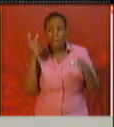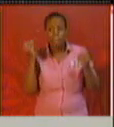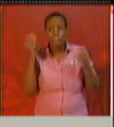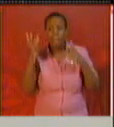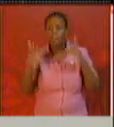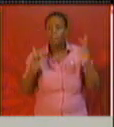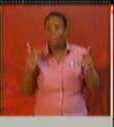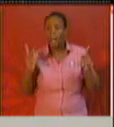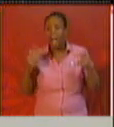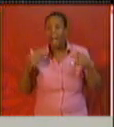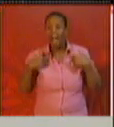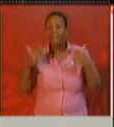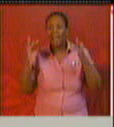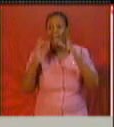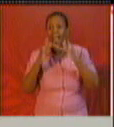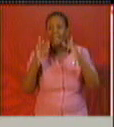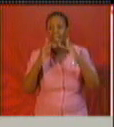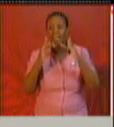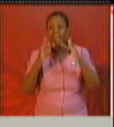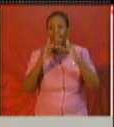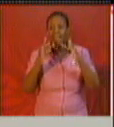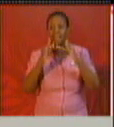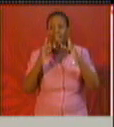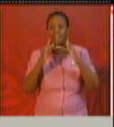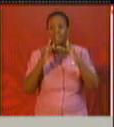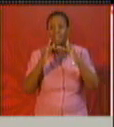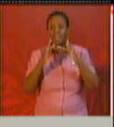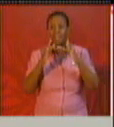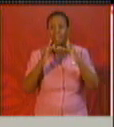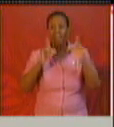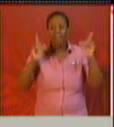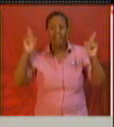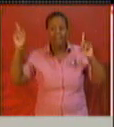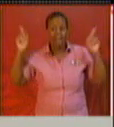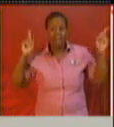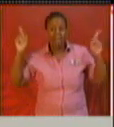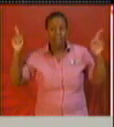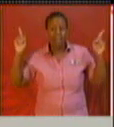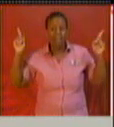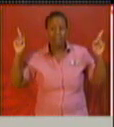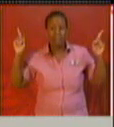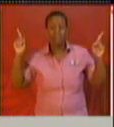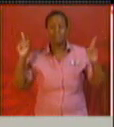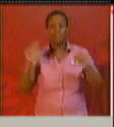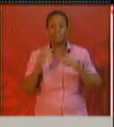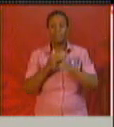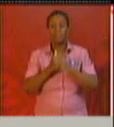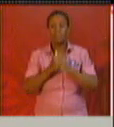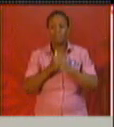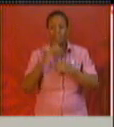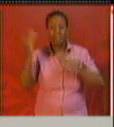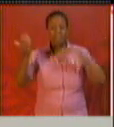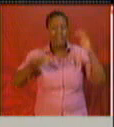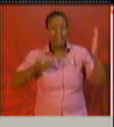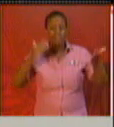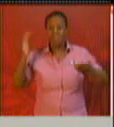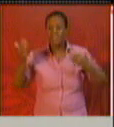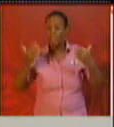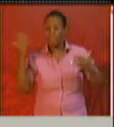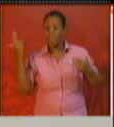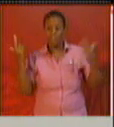virtual, they're watching the virtual carnival activities and inviting friends and family